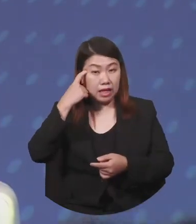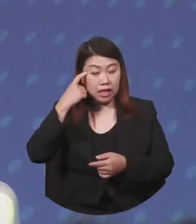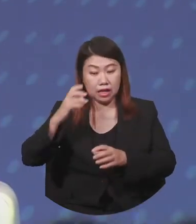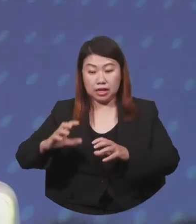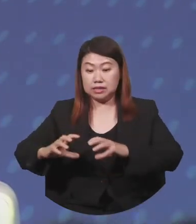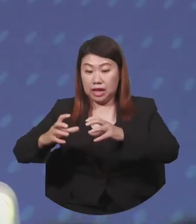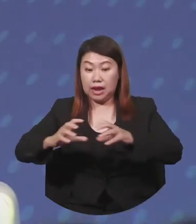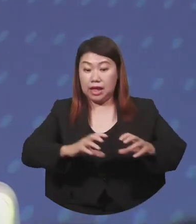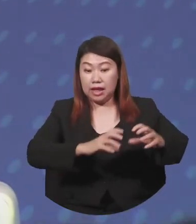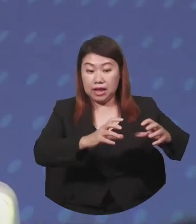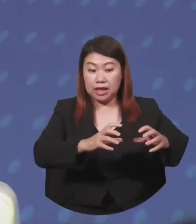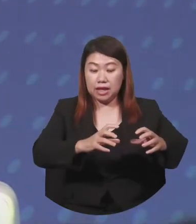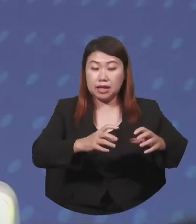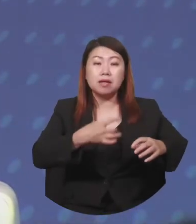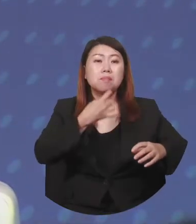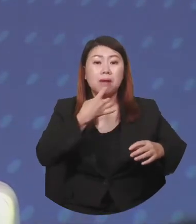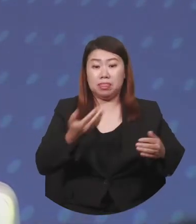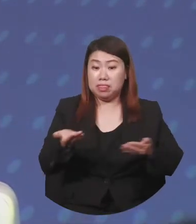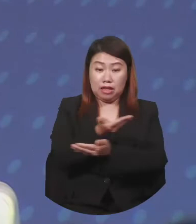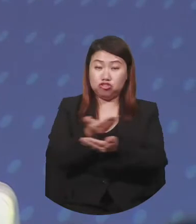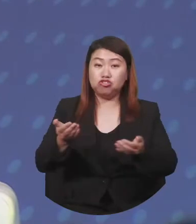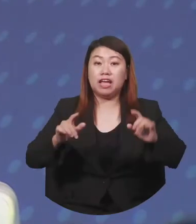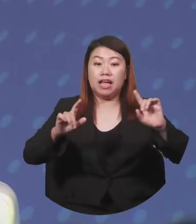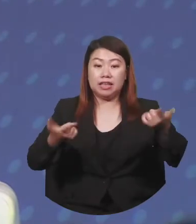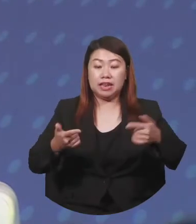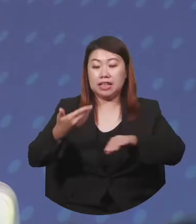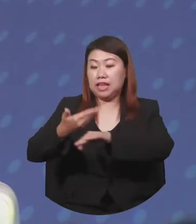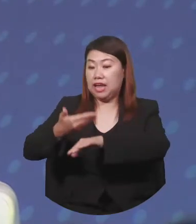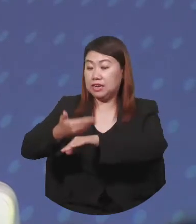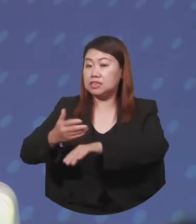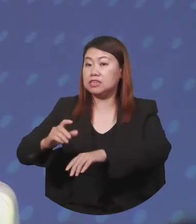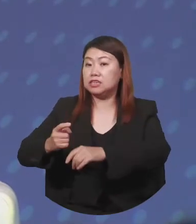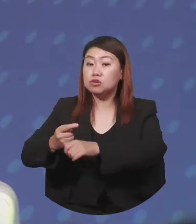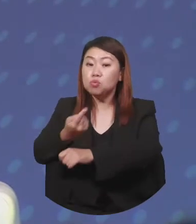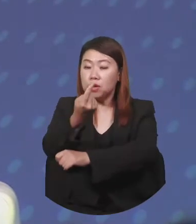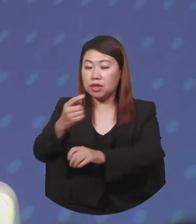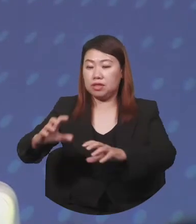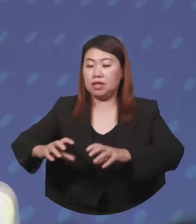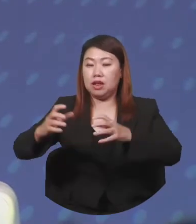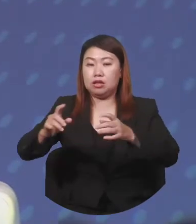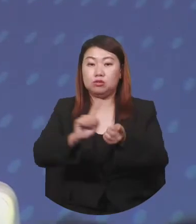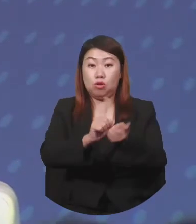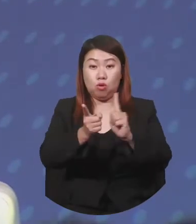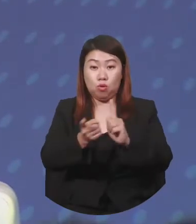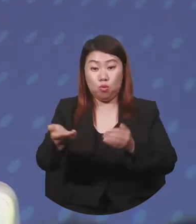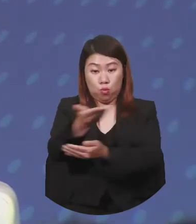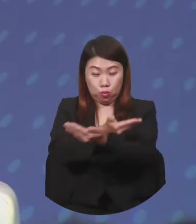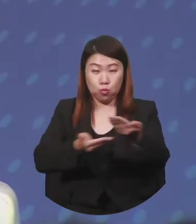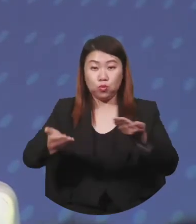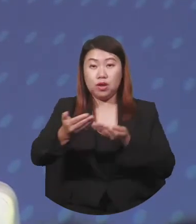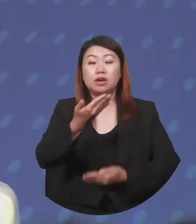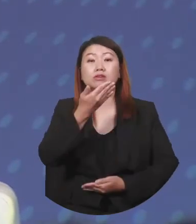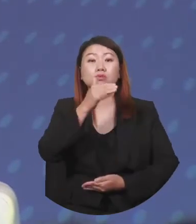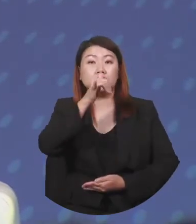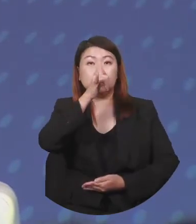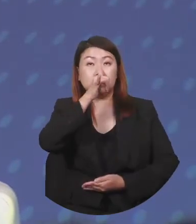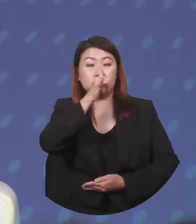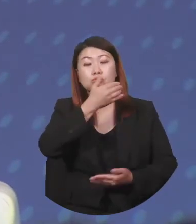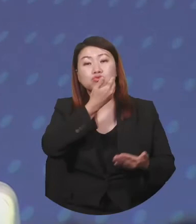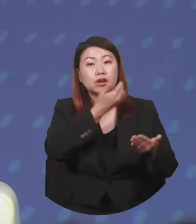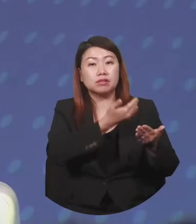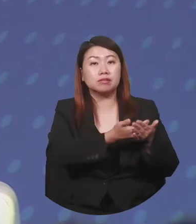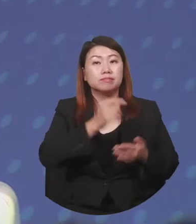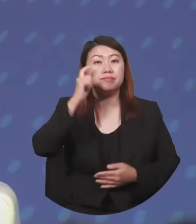again, I can tell you that the 60-year-old teenager, the development center is ready